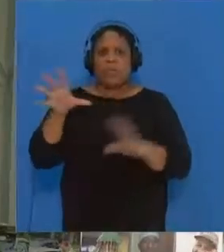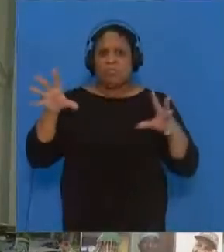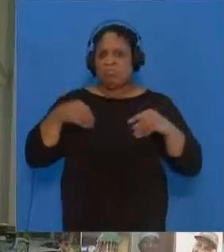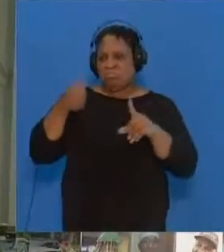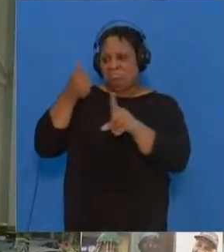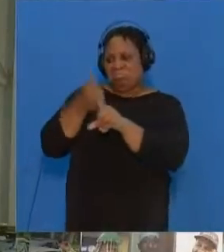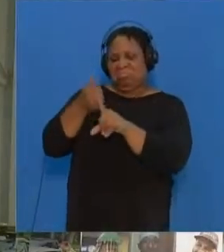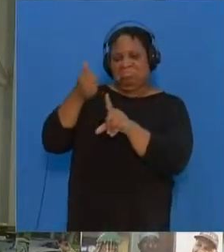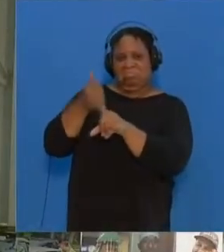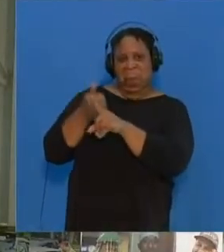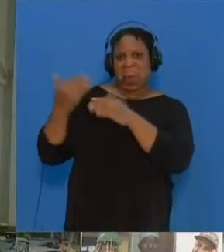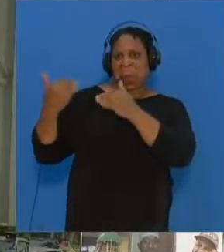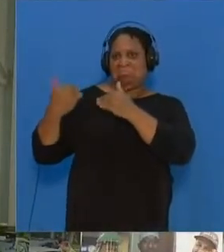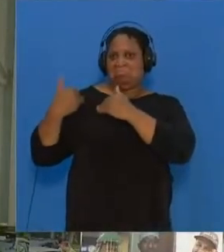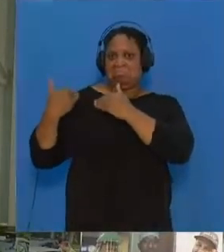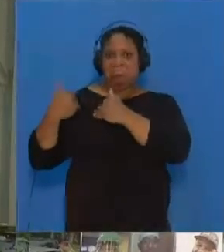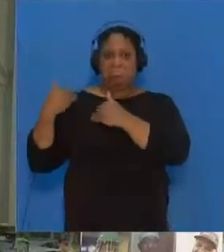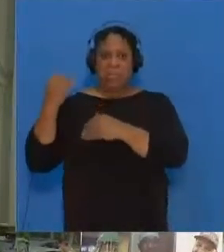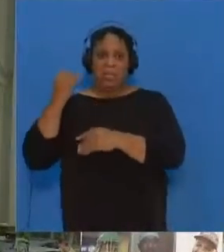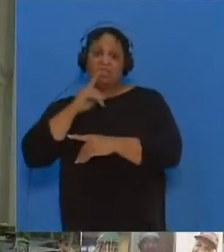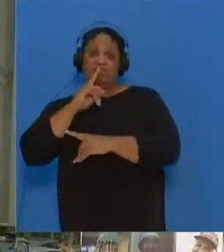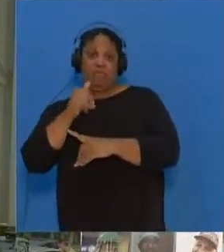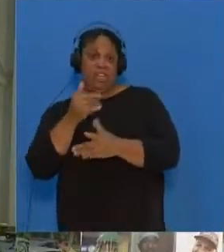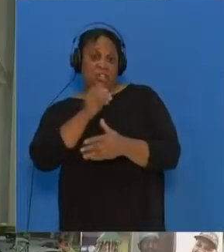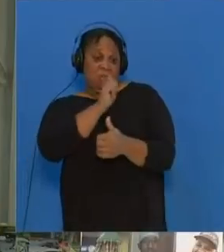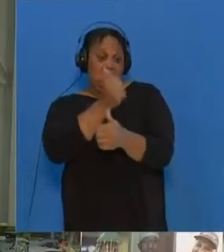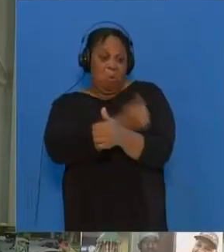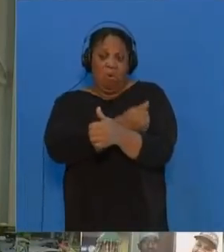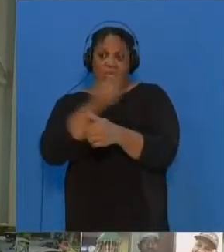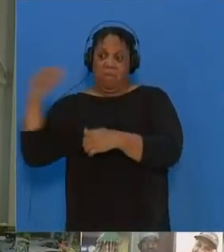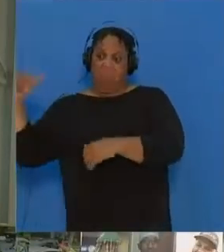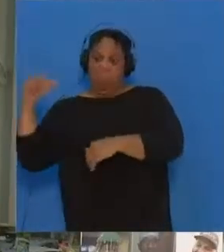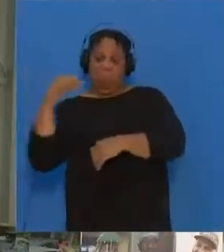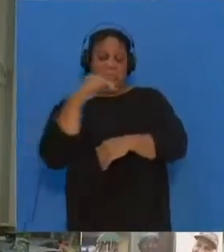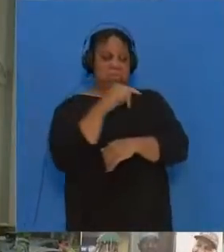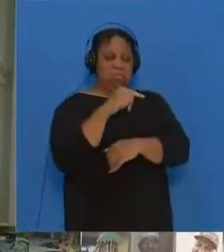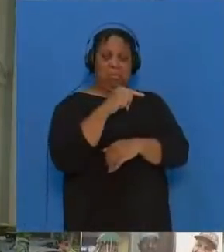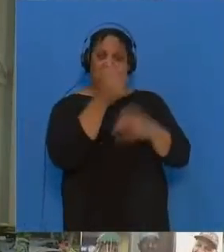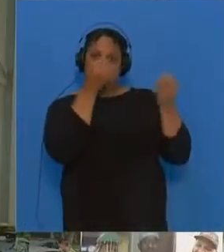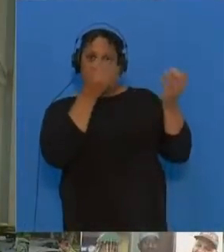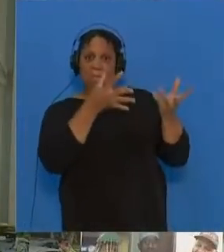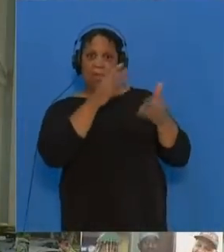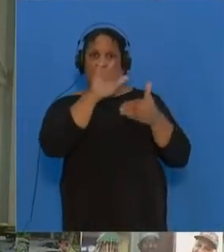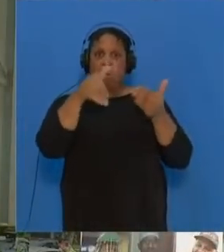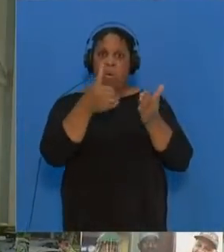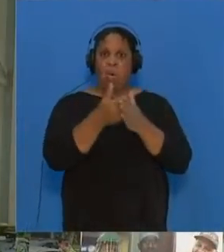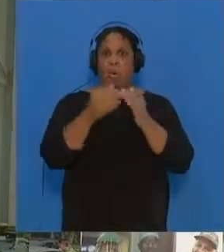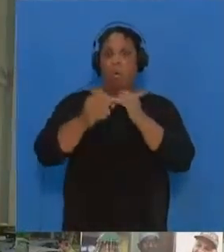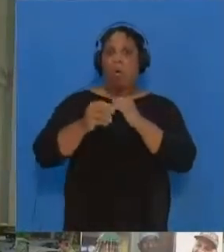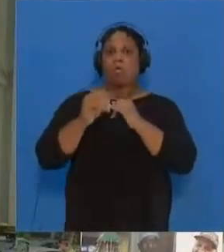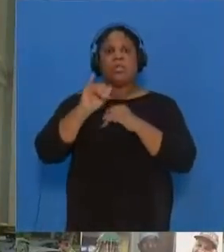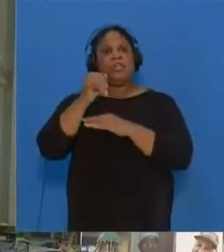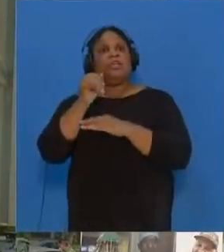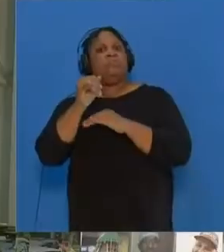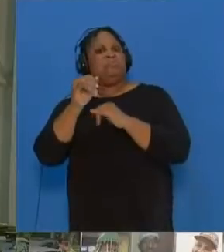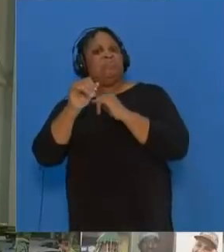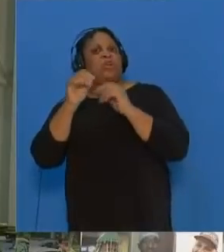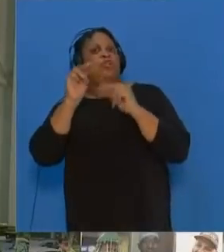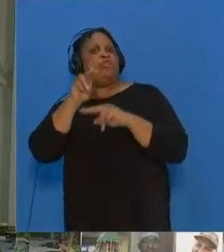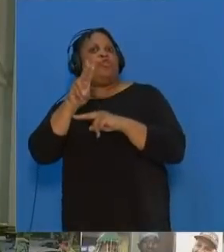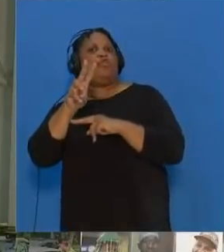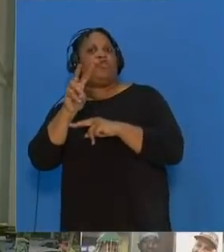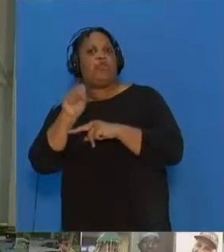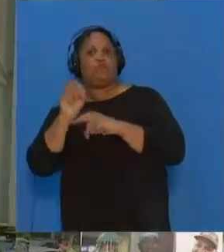her own initiative. Quite frankly, if she was authorized to cross the floor and let all journalists in this room talk